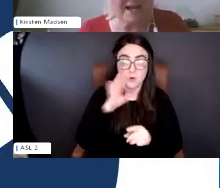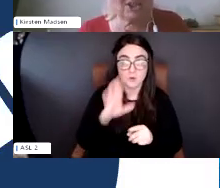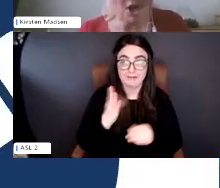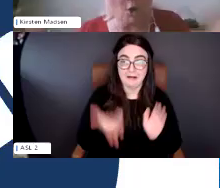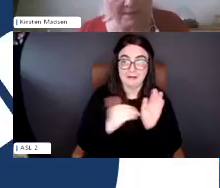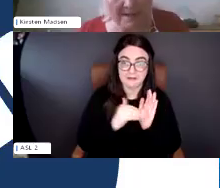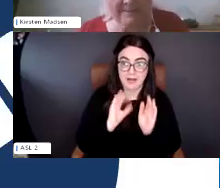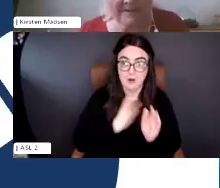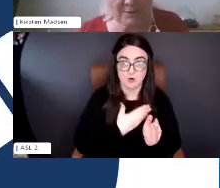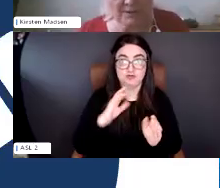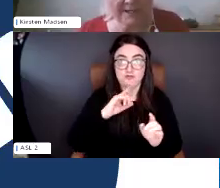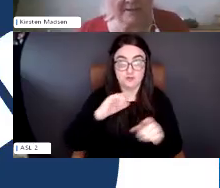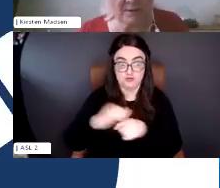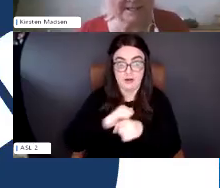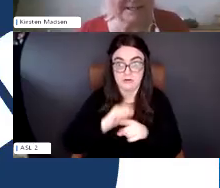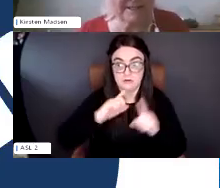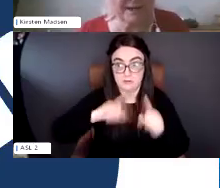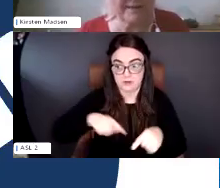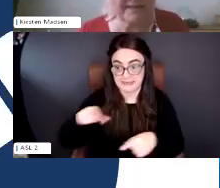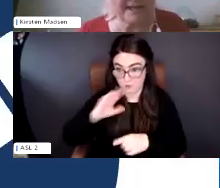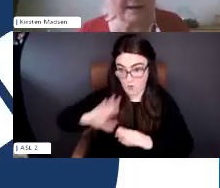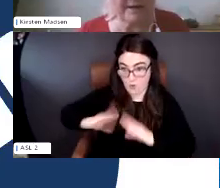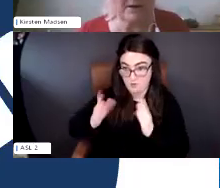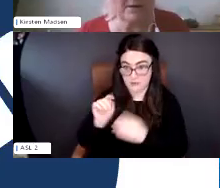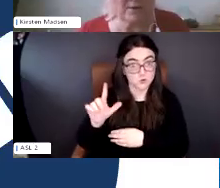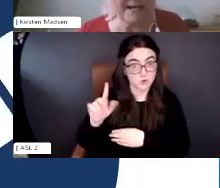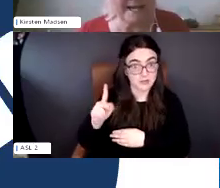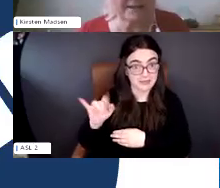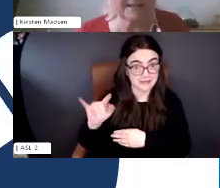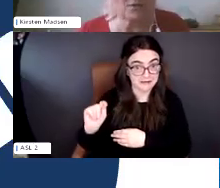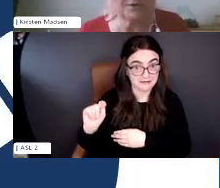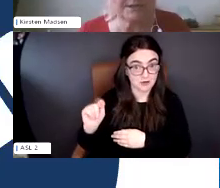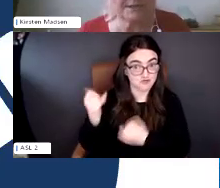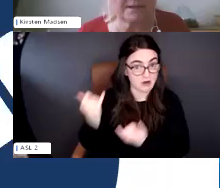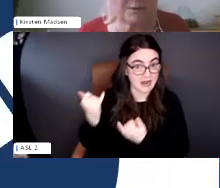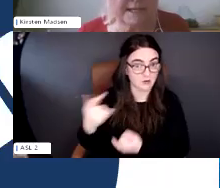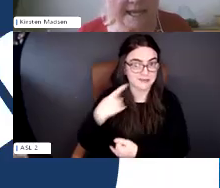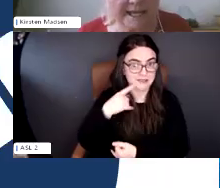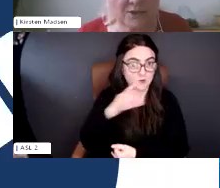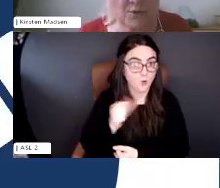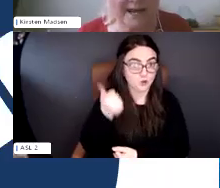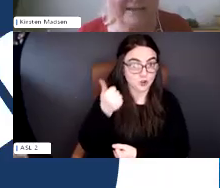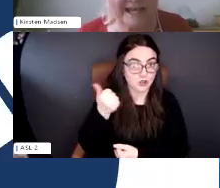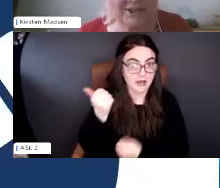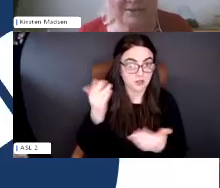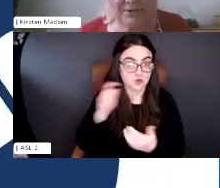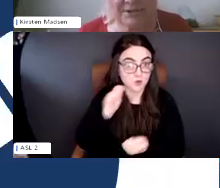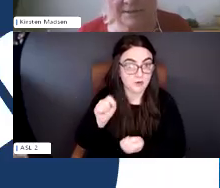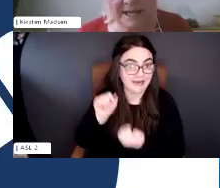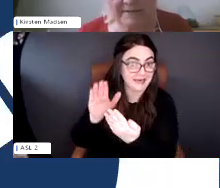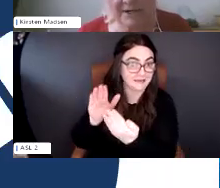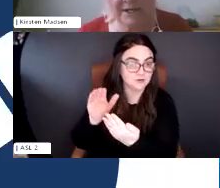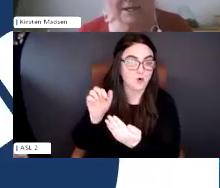you actually open up the toolkit, what it says right there, right now, it says older adults who engage or have engaged in